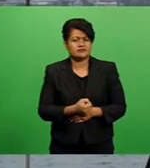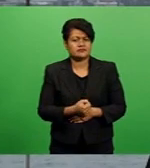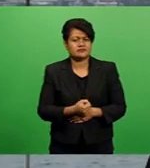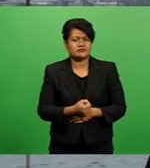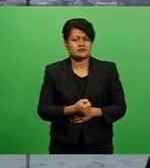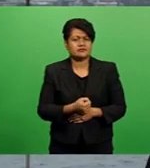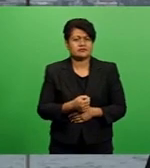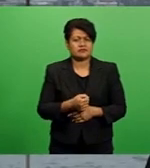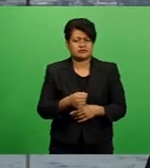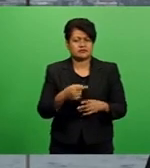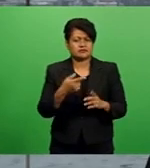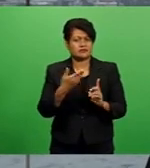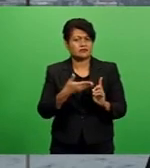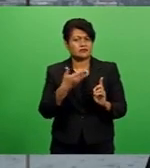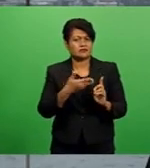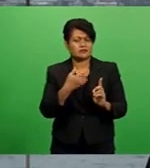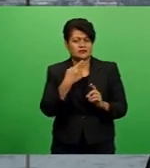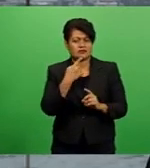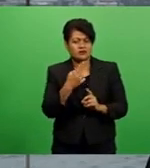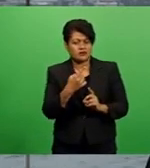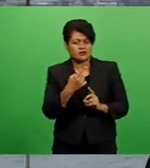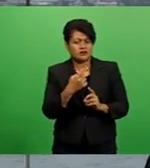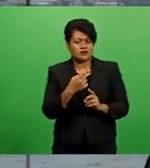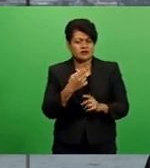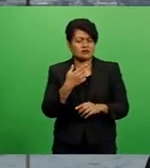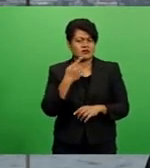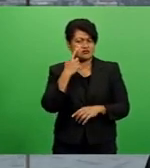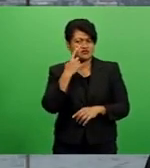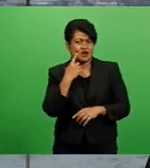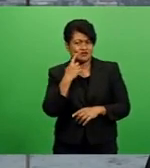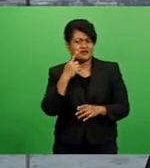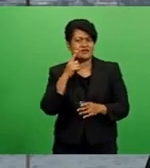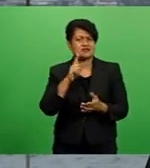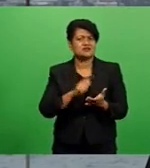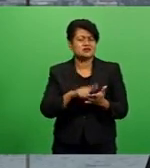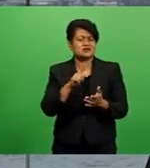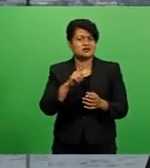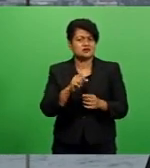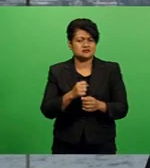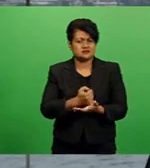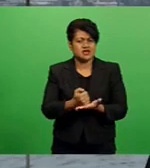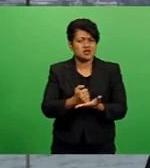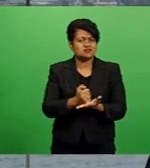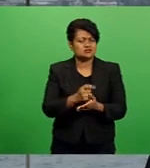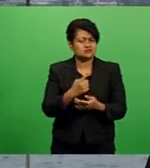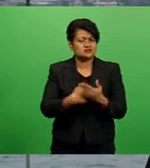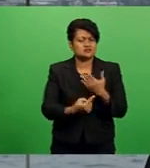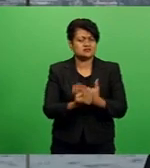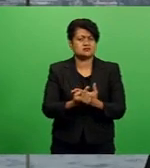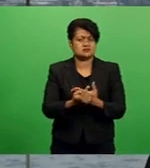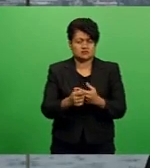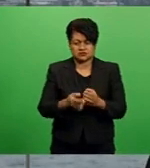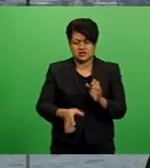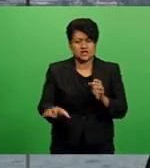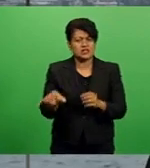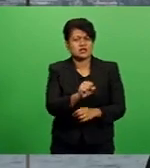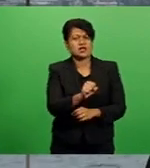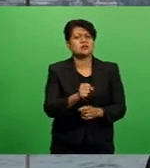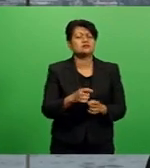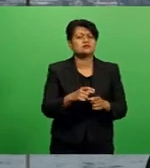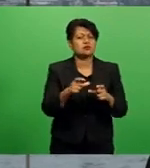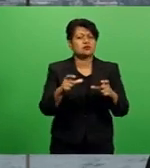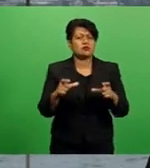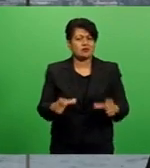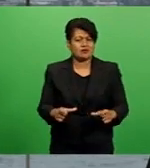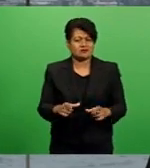Administrator Bhaskaran Nair says they are resorting to legal action, taking people to the Small Claims Tribunal and to court. So far, the council has